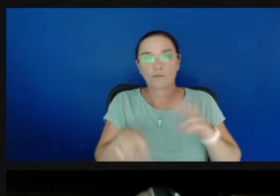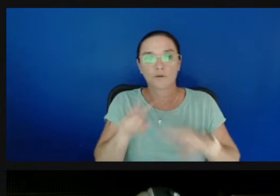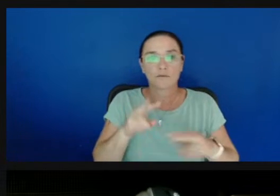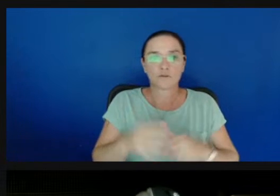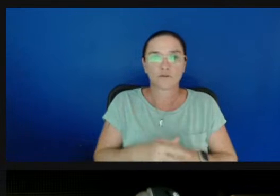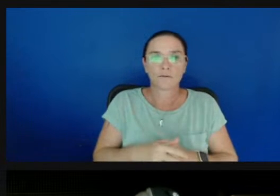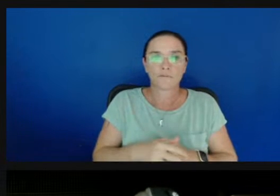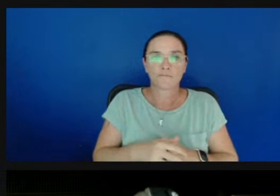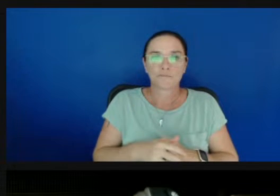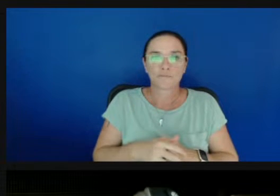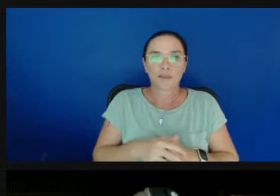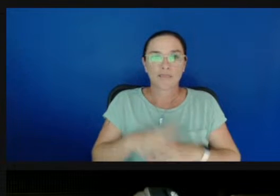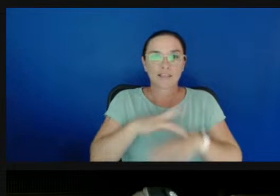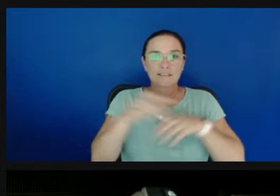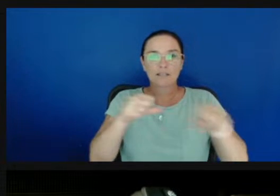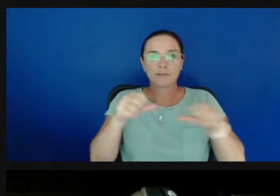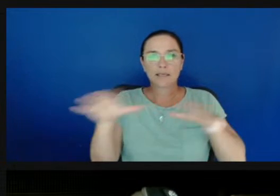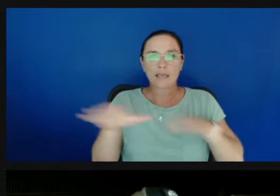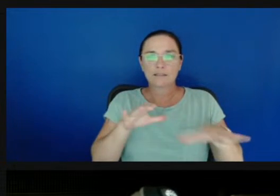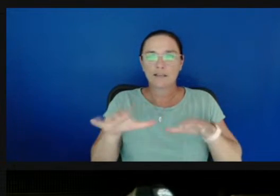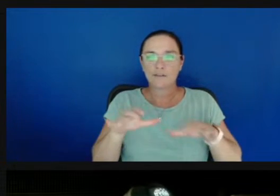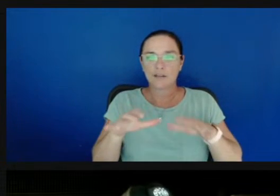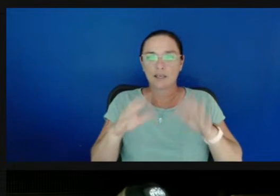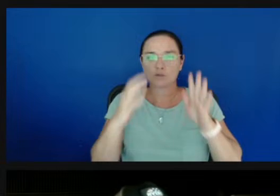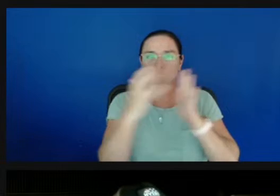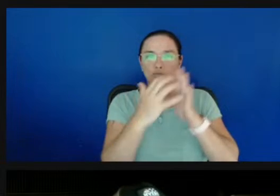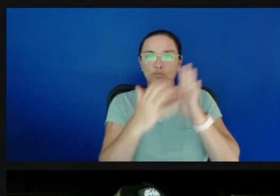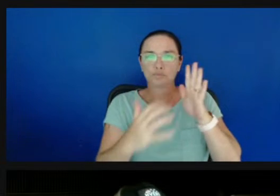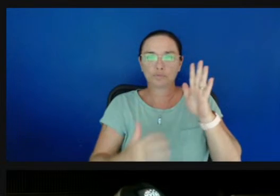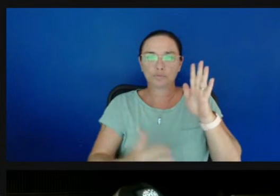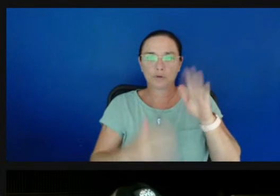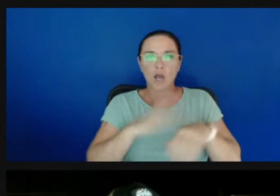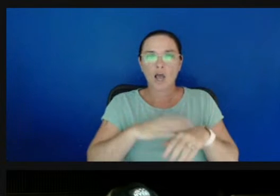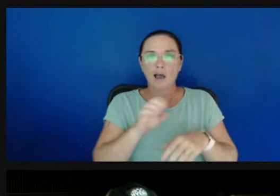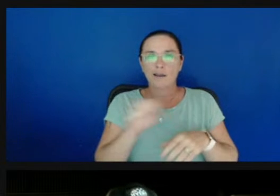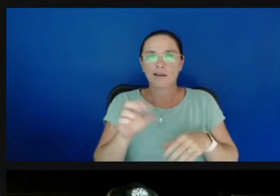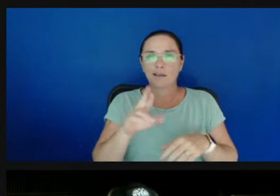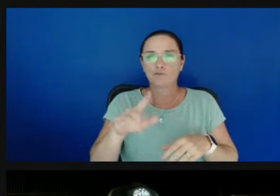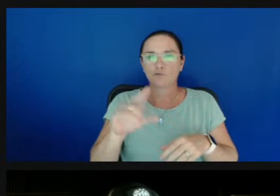activity is scattered along the East Rift Zone, with the highest density